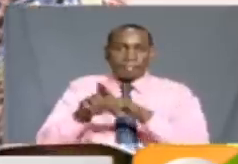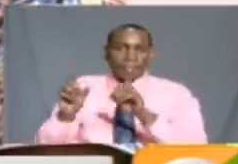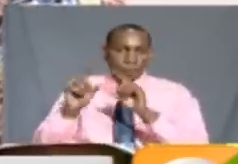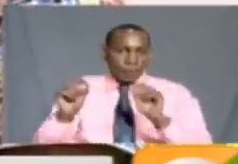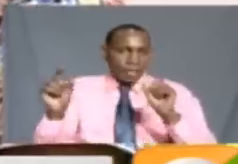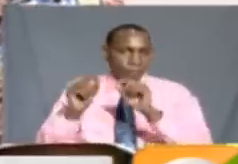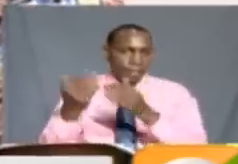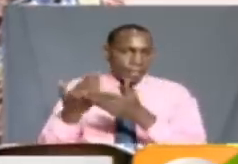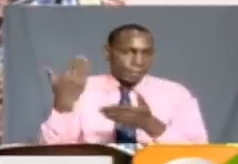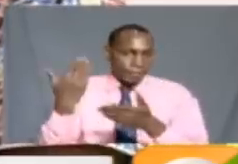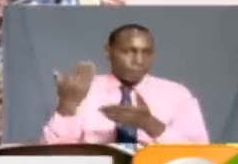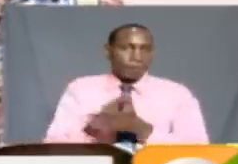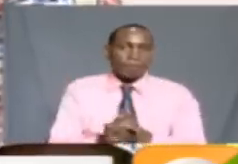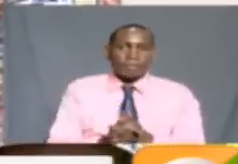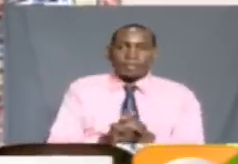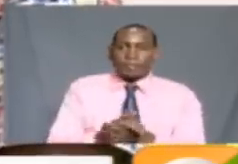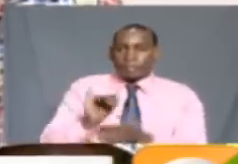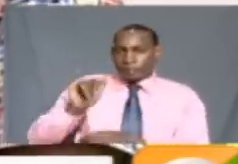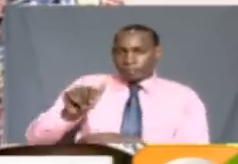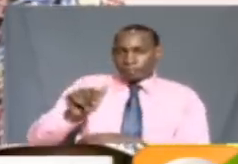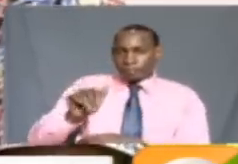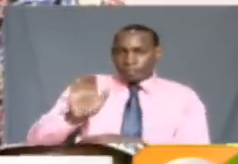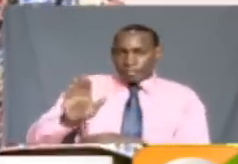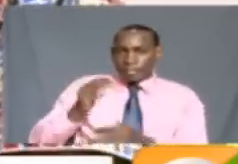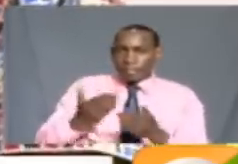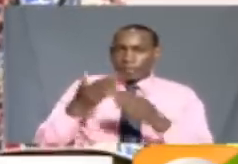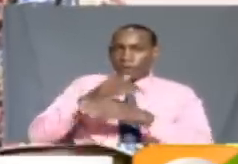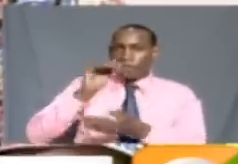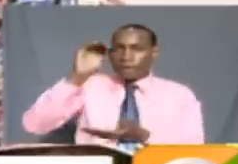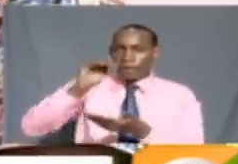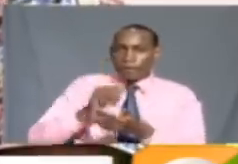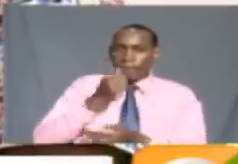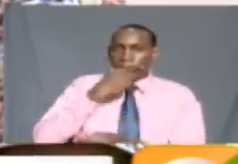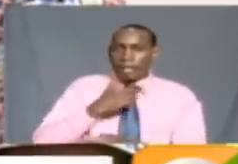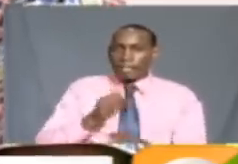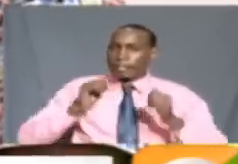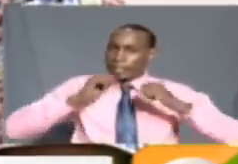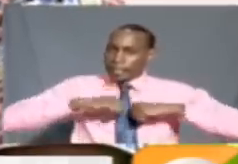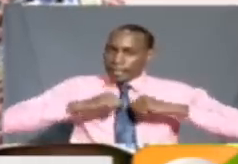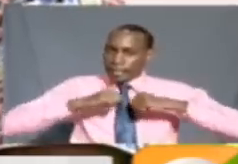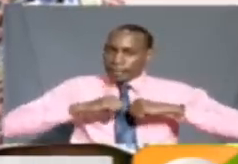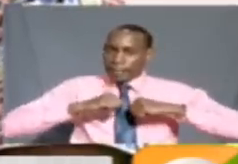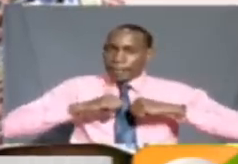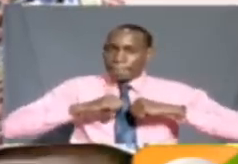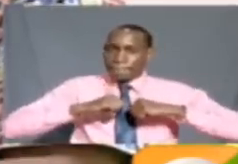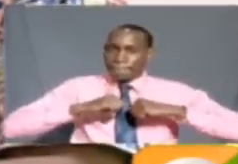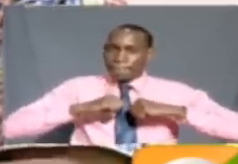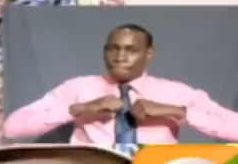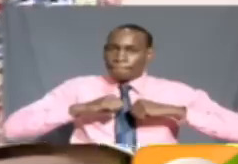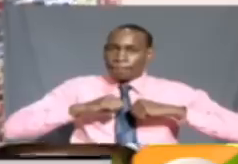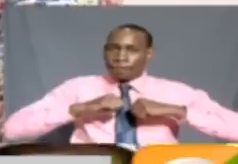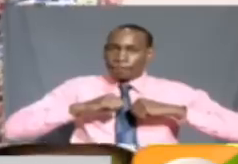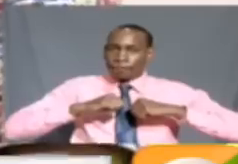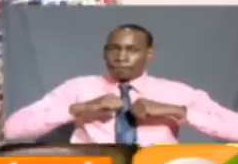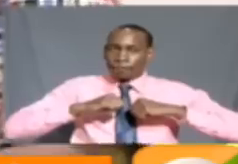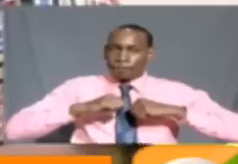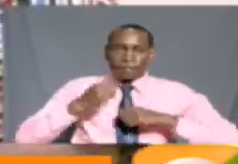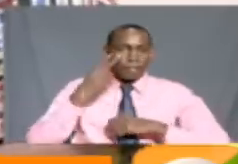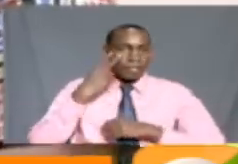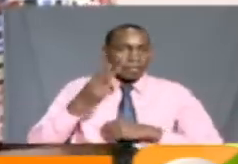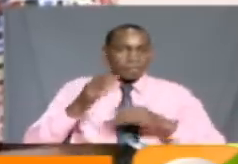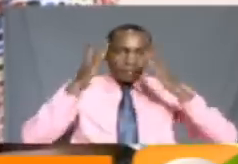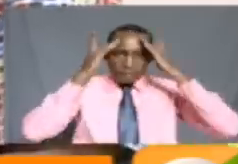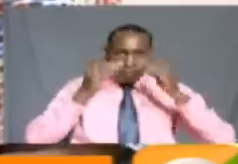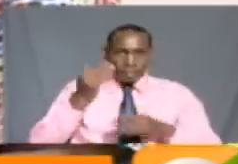mentioned, realize this is beyond just lowering the age of consent. And I looked at the decision the